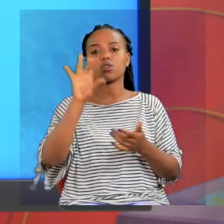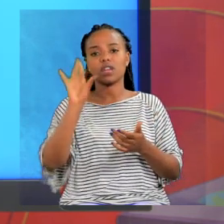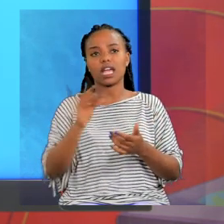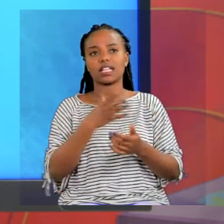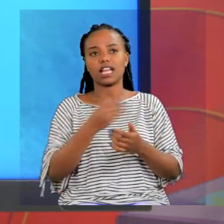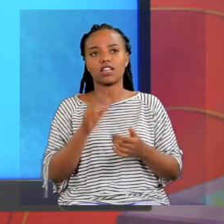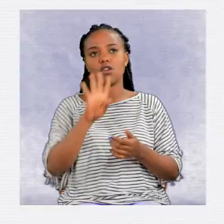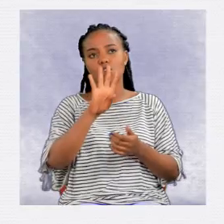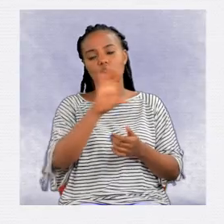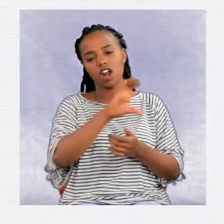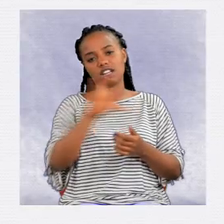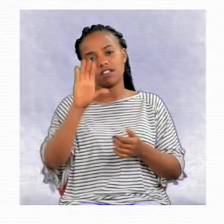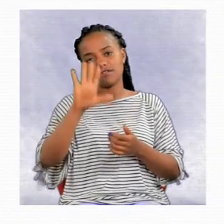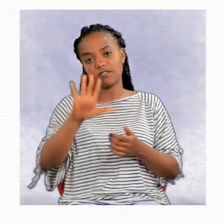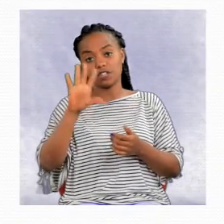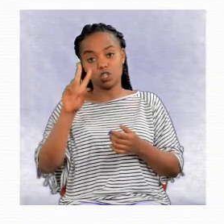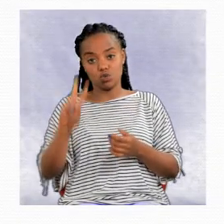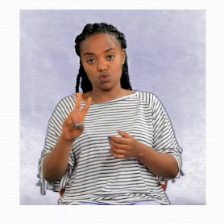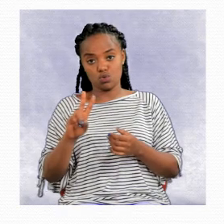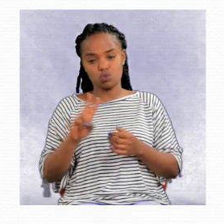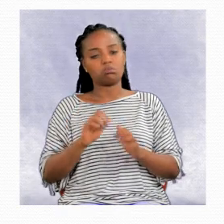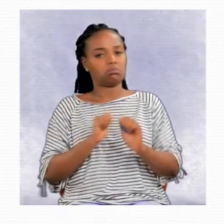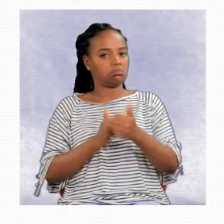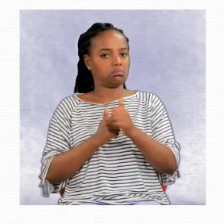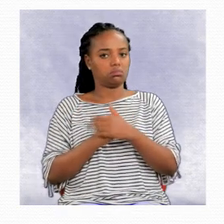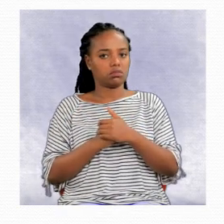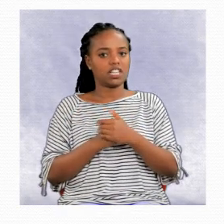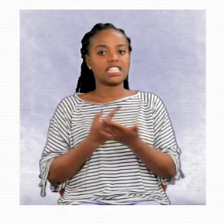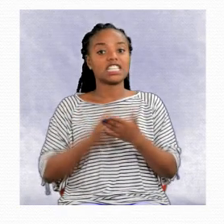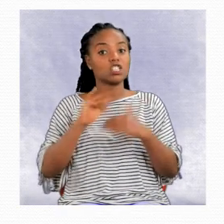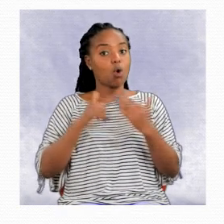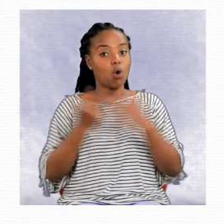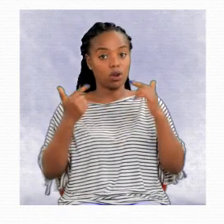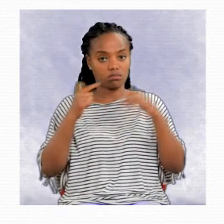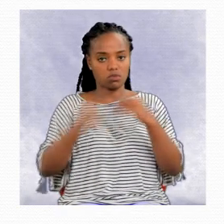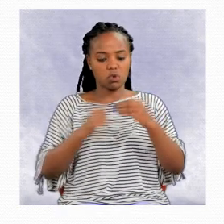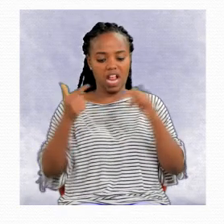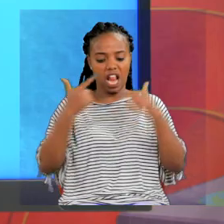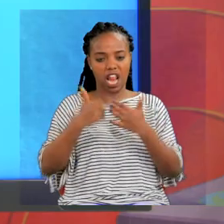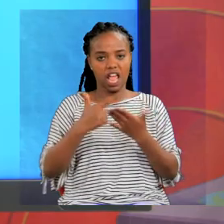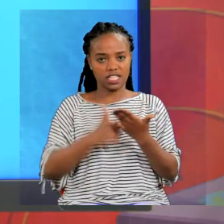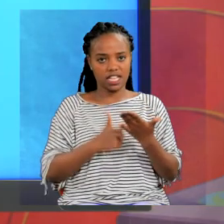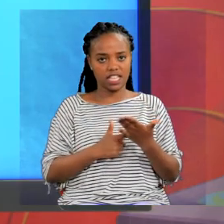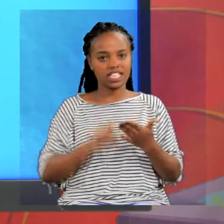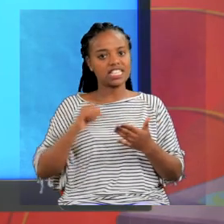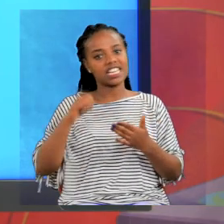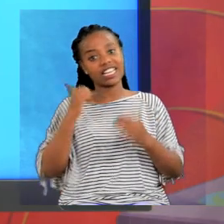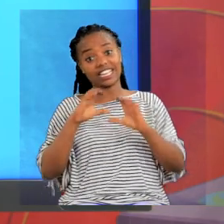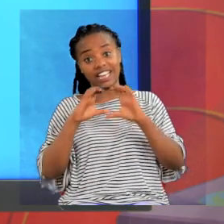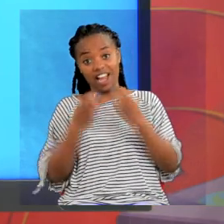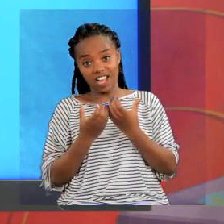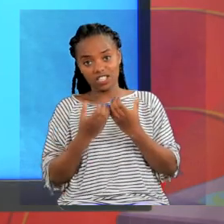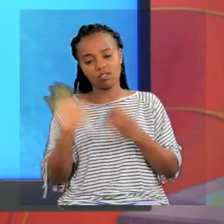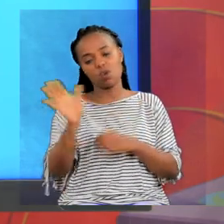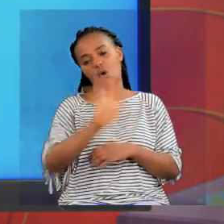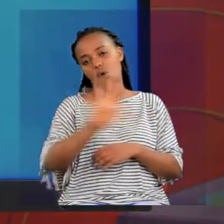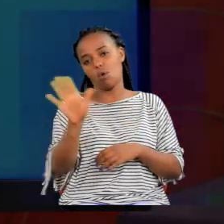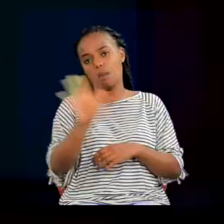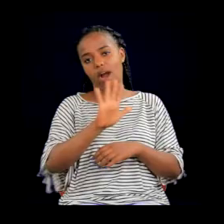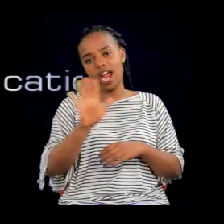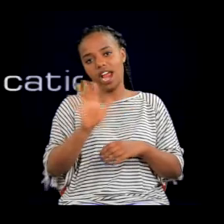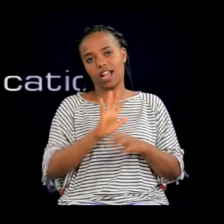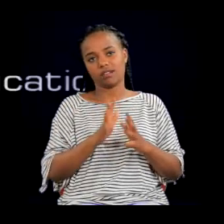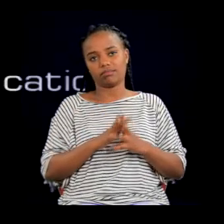448 and 452 respectively. This is all about today's lesson. Until next lecture class, goodbye.